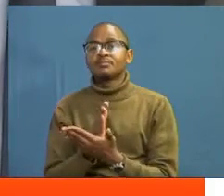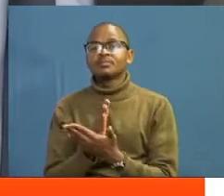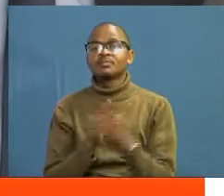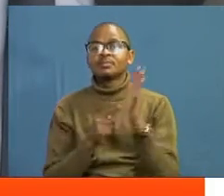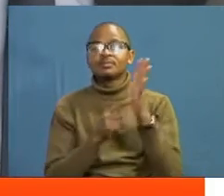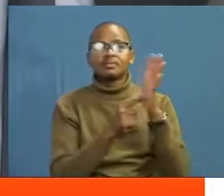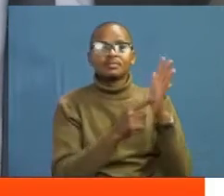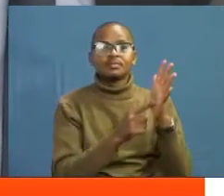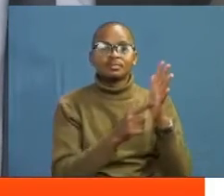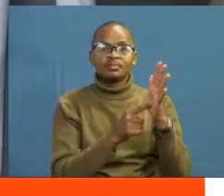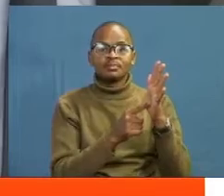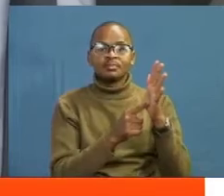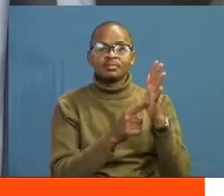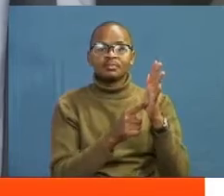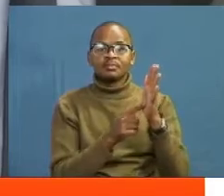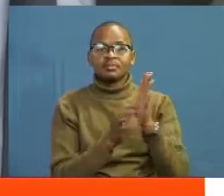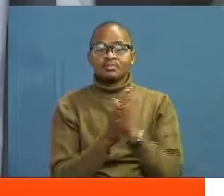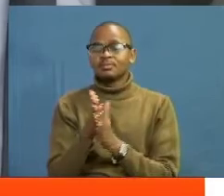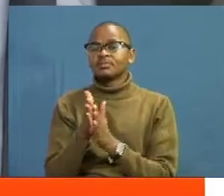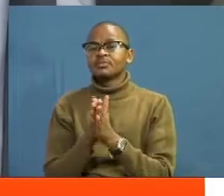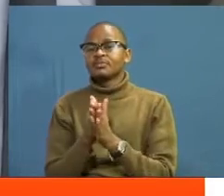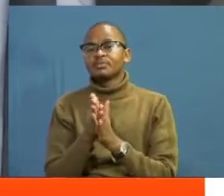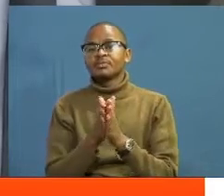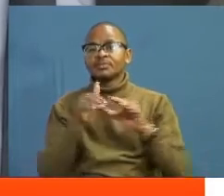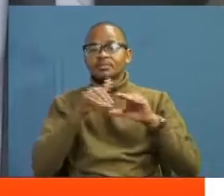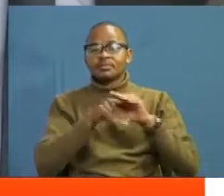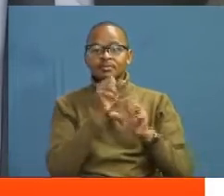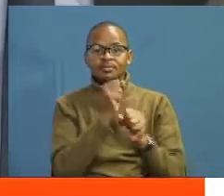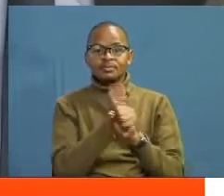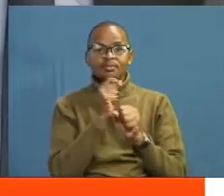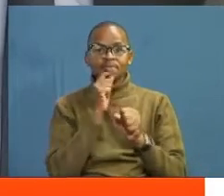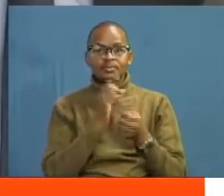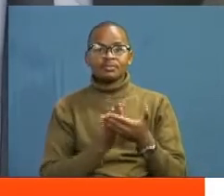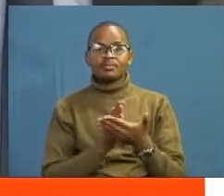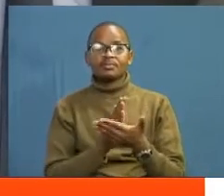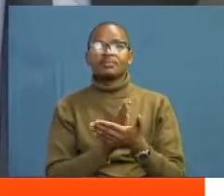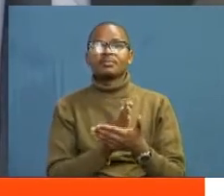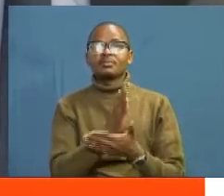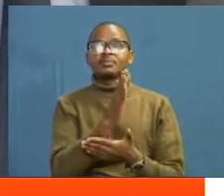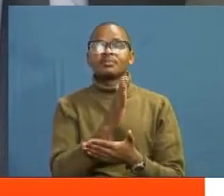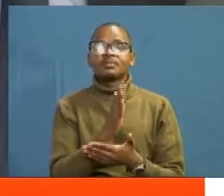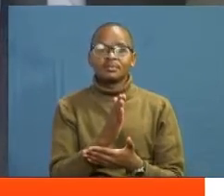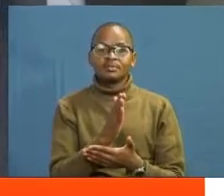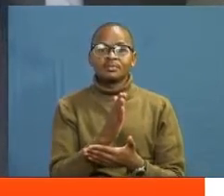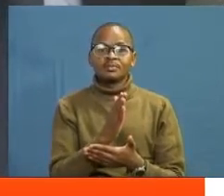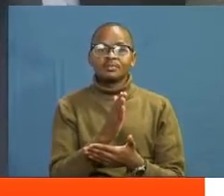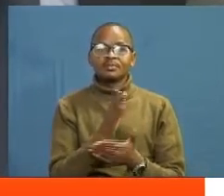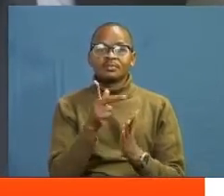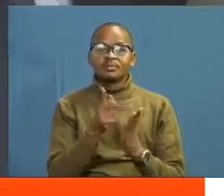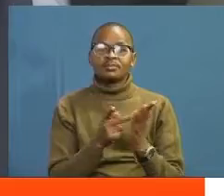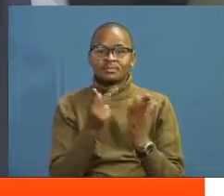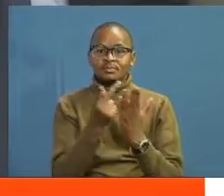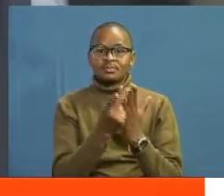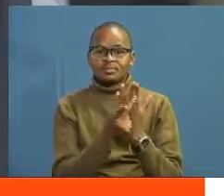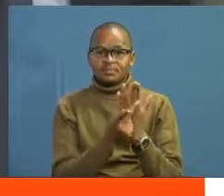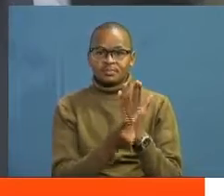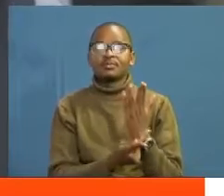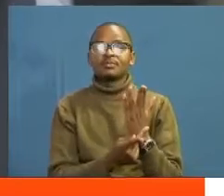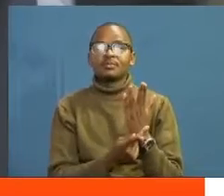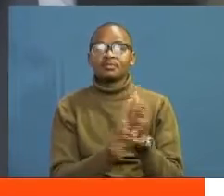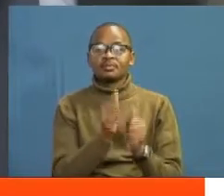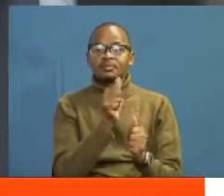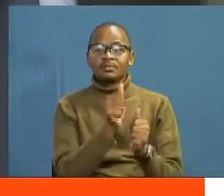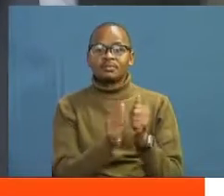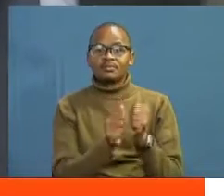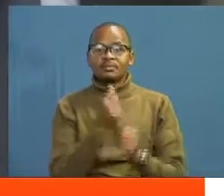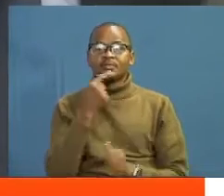show some interest in making sure that the project, which as